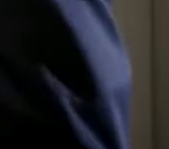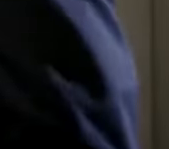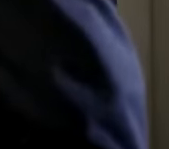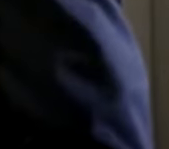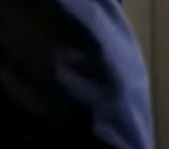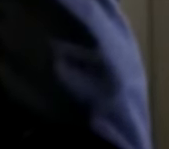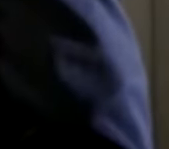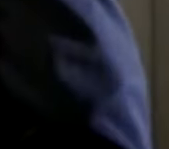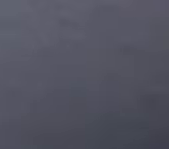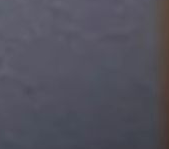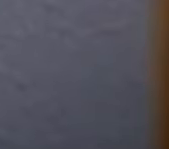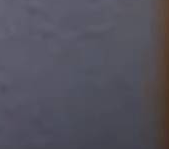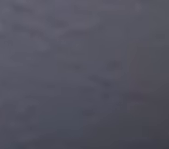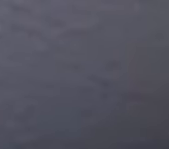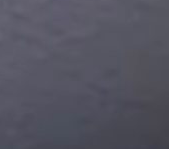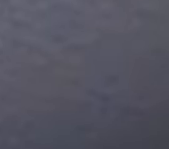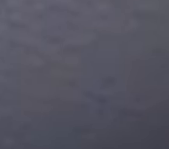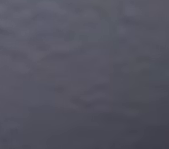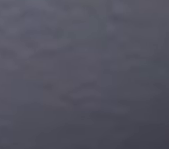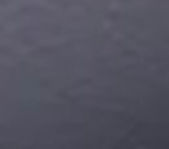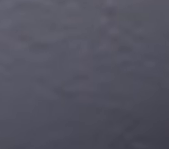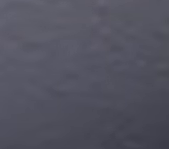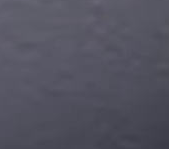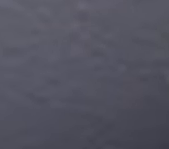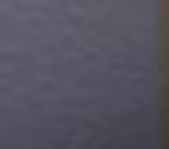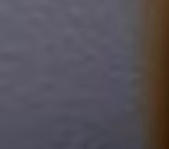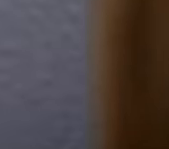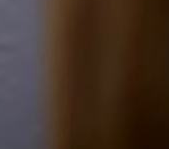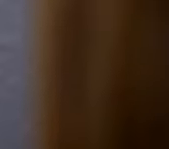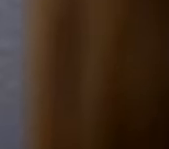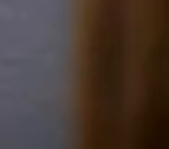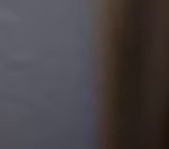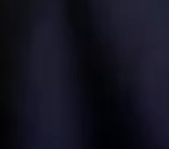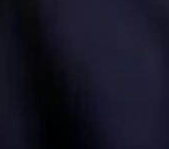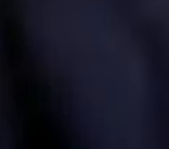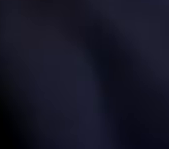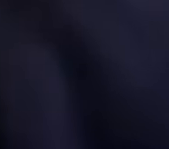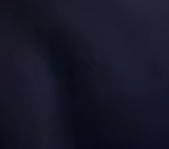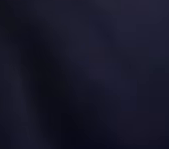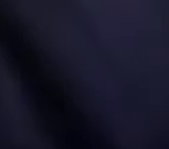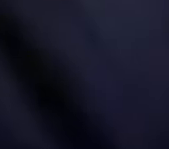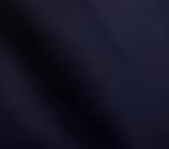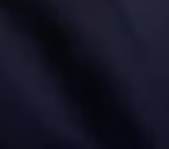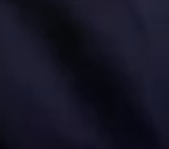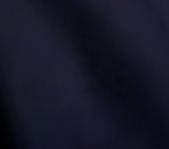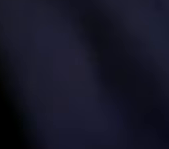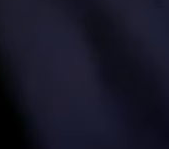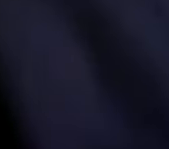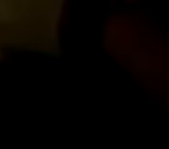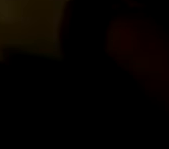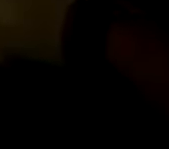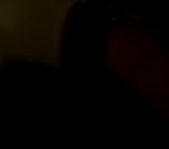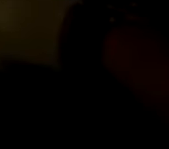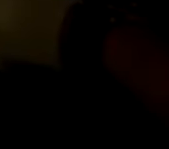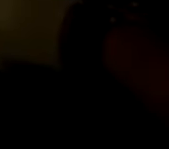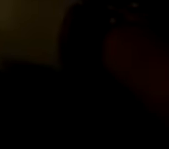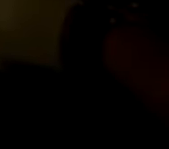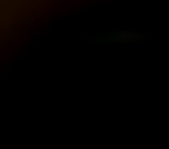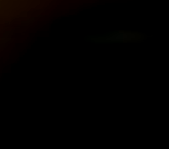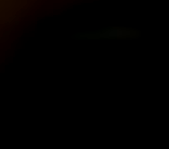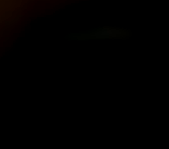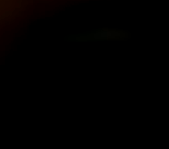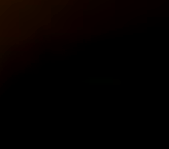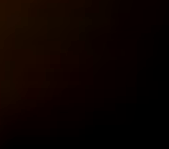Woman is not your mother. Stop lying to us, Dad. We don't believe you. We all just want to know the truth, Dad. It's wrong.